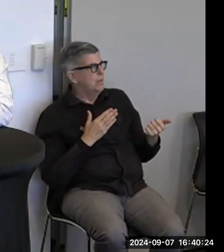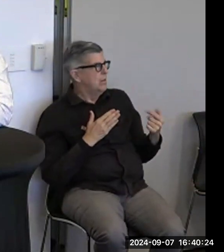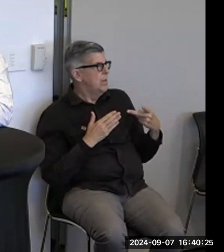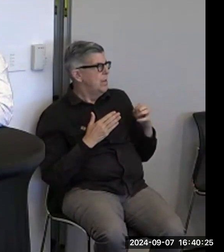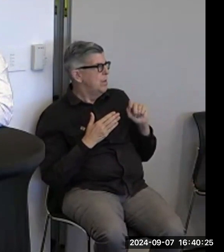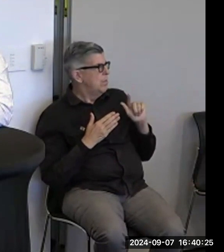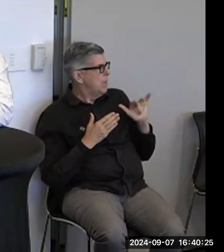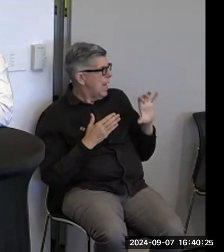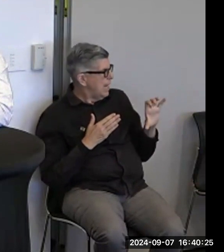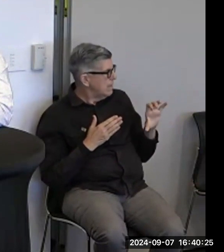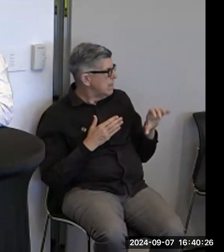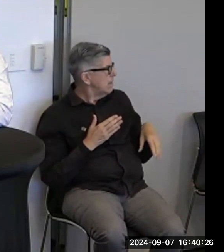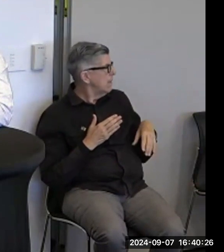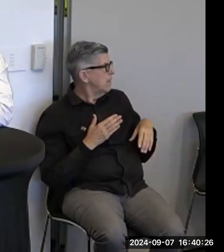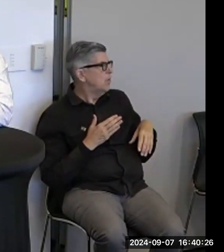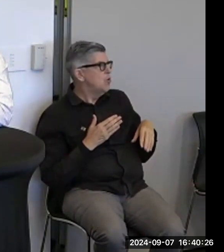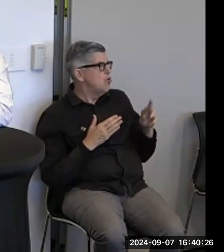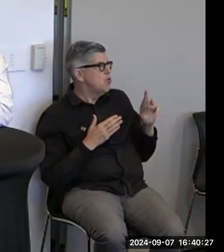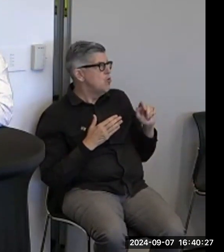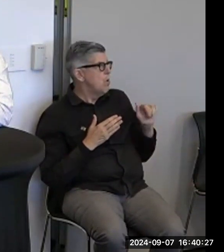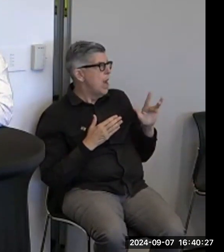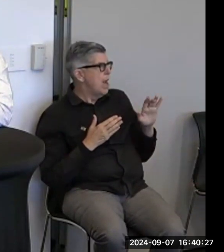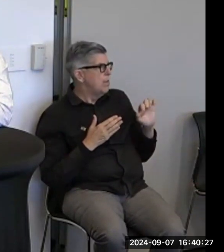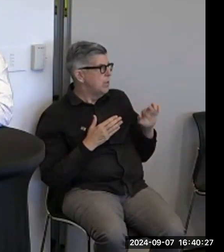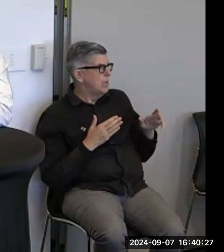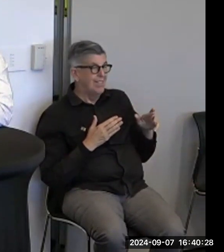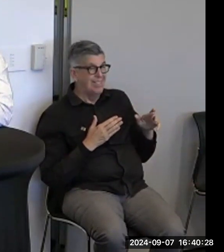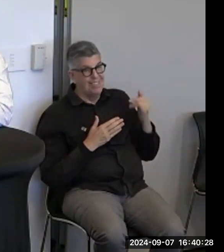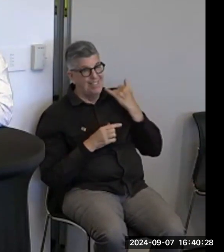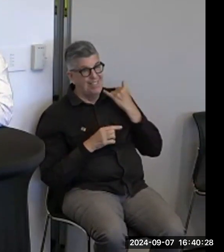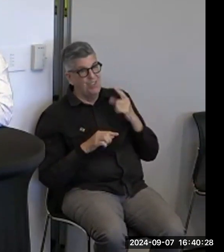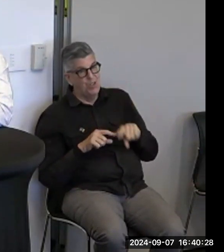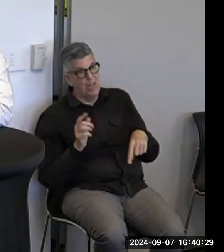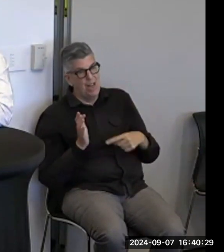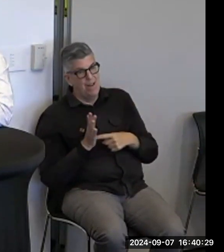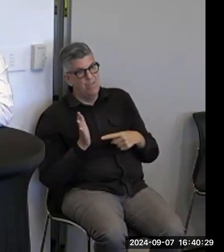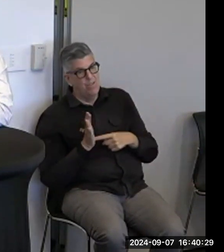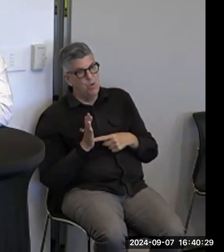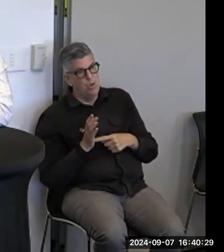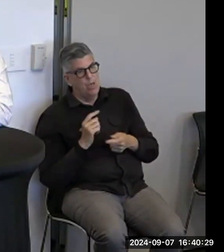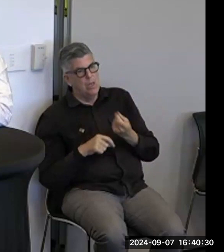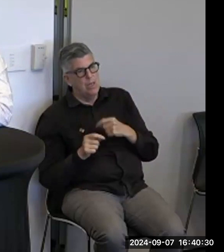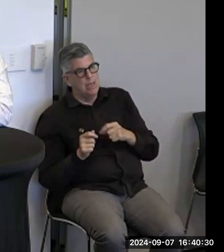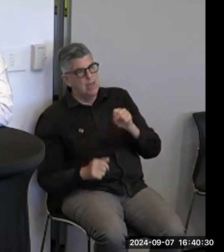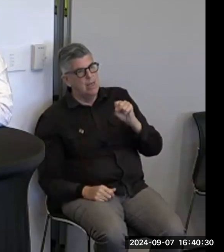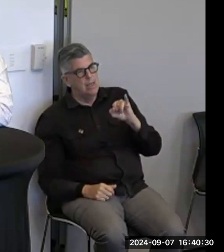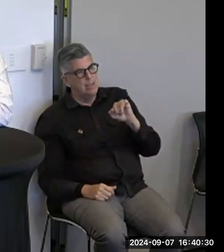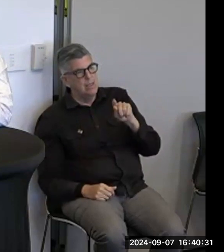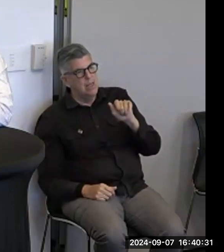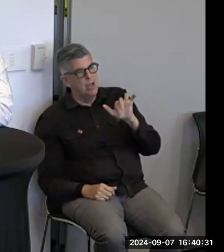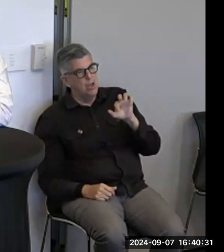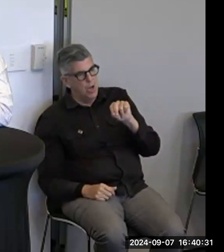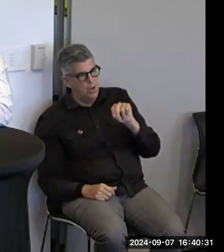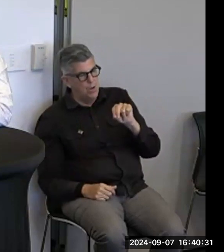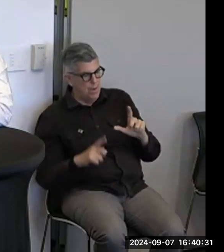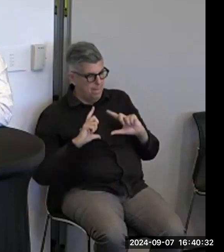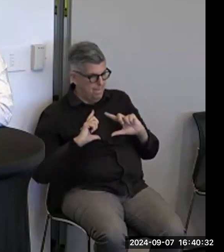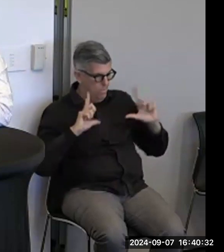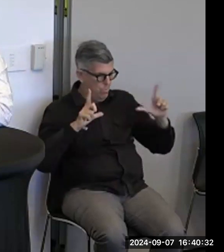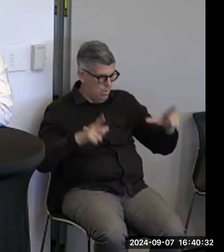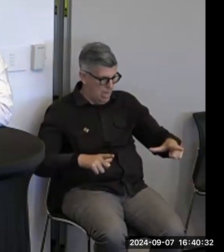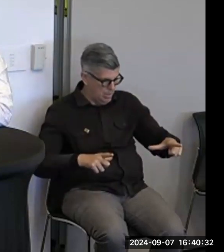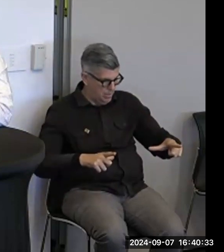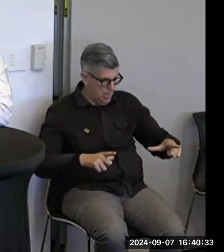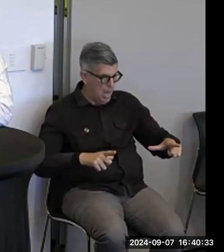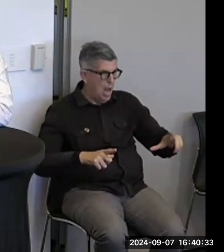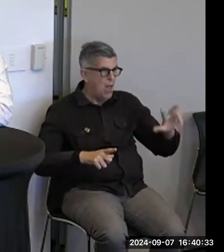it at sensationalbooks.com. If you can't afford $50, you can get a silicone placemat at like Walmart or something, and it'll be about $3.